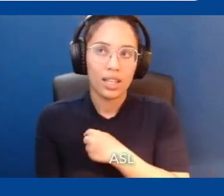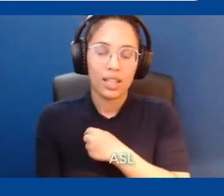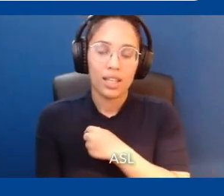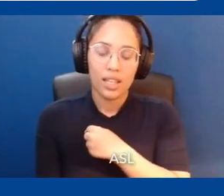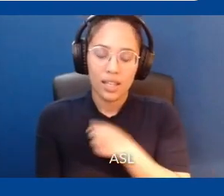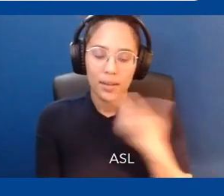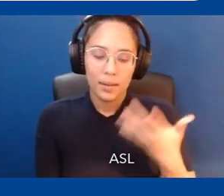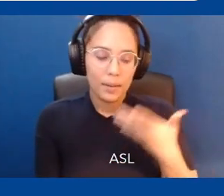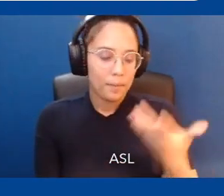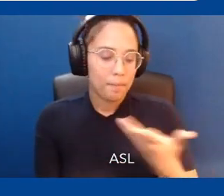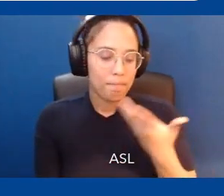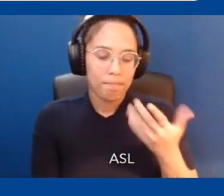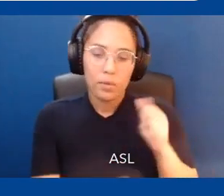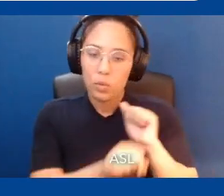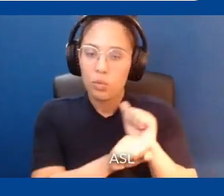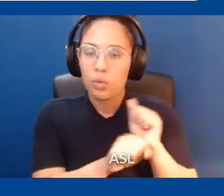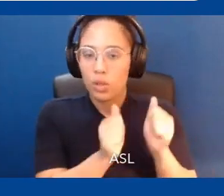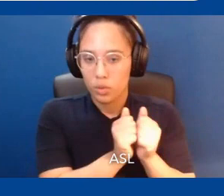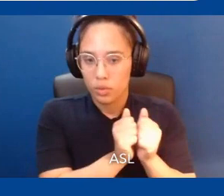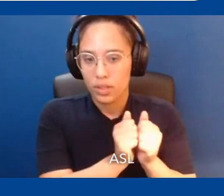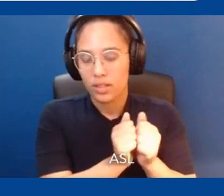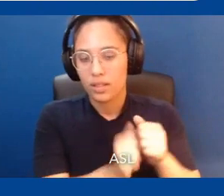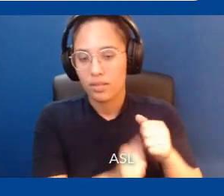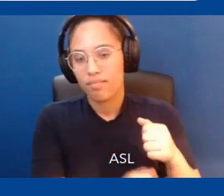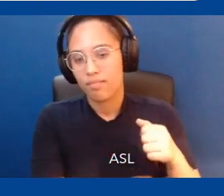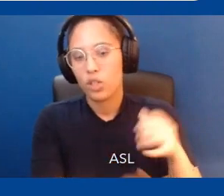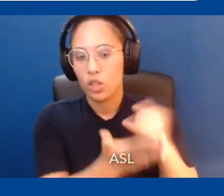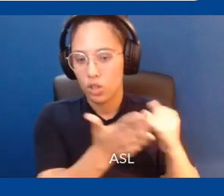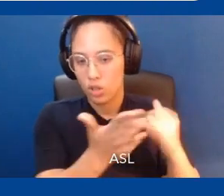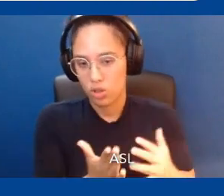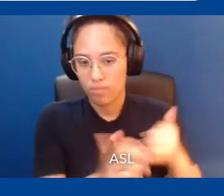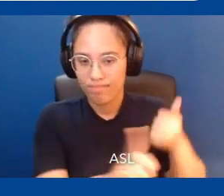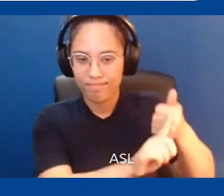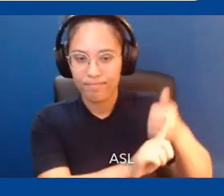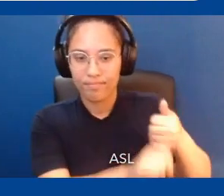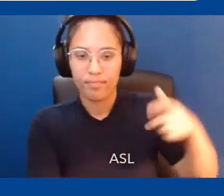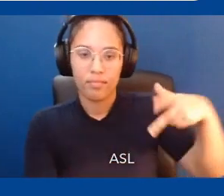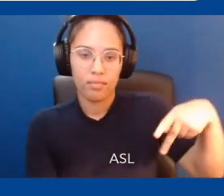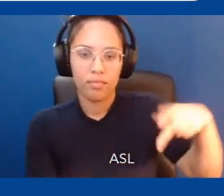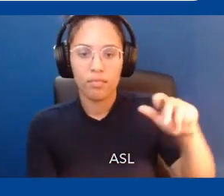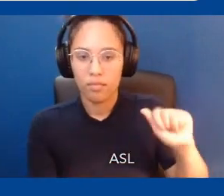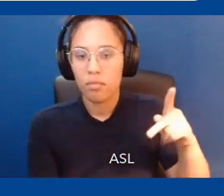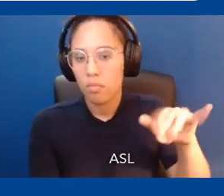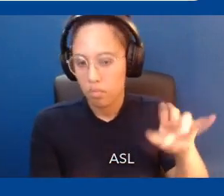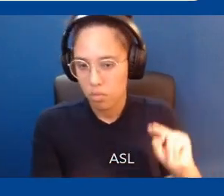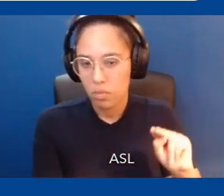the Papuan artists, especially Hubula artists.